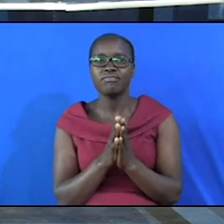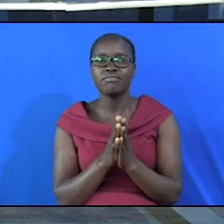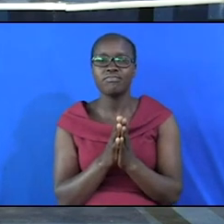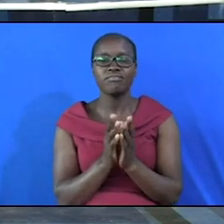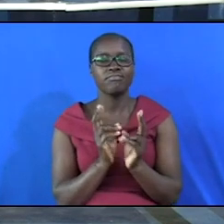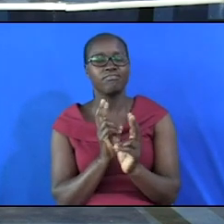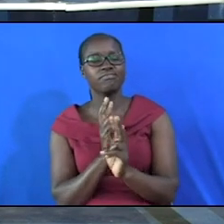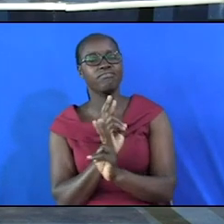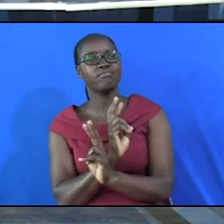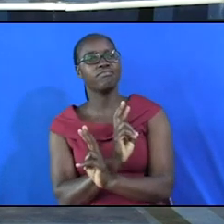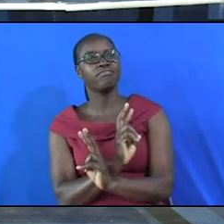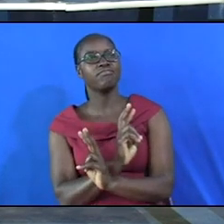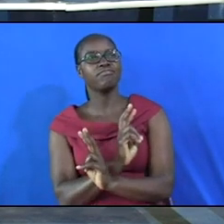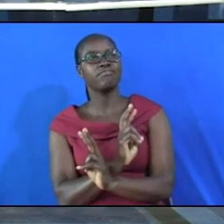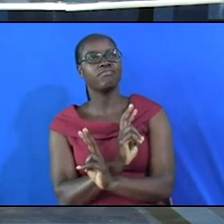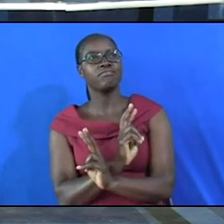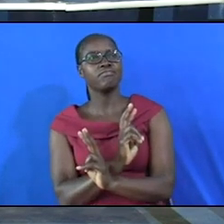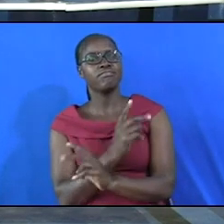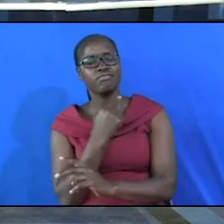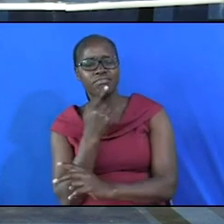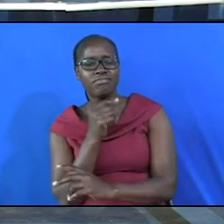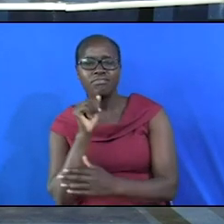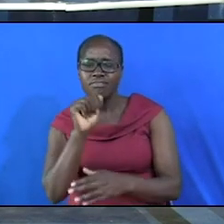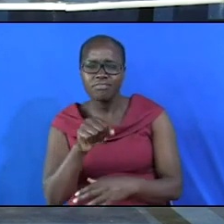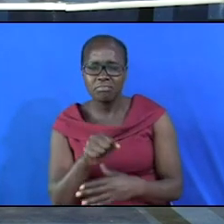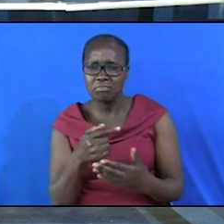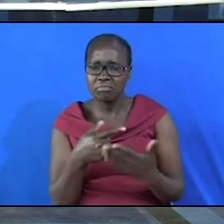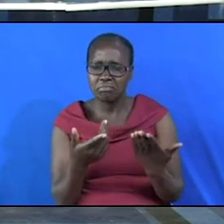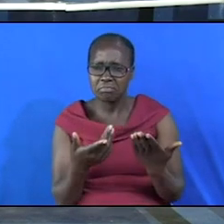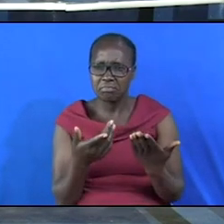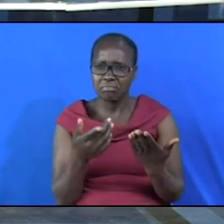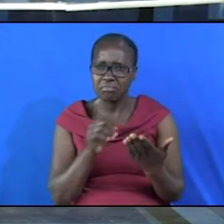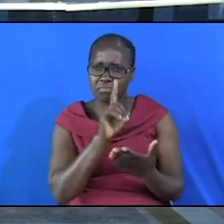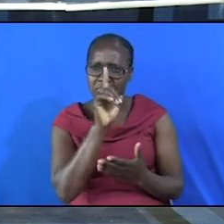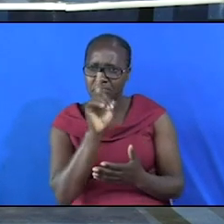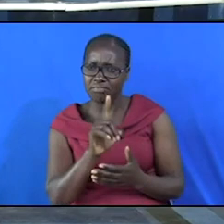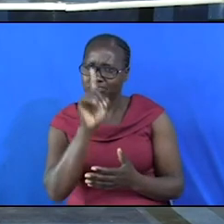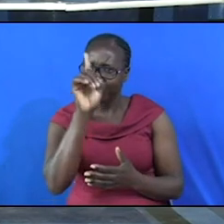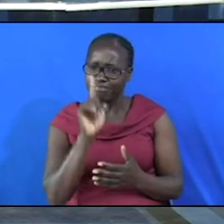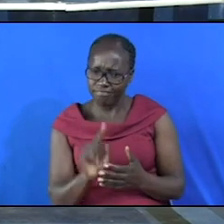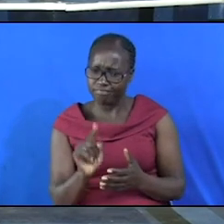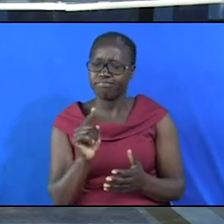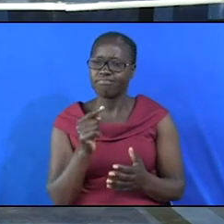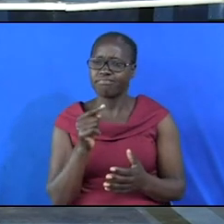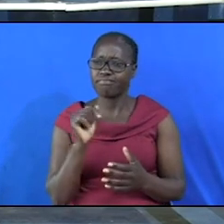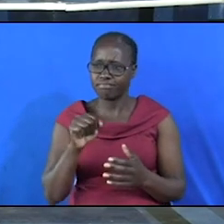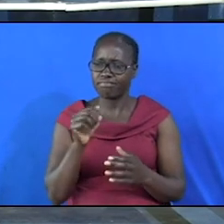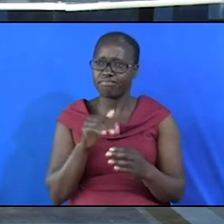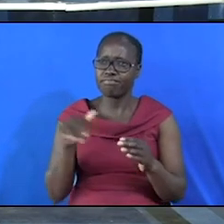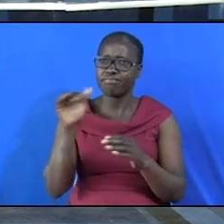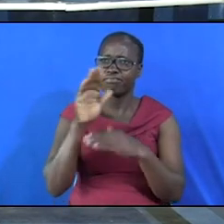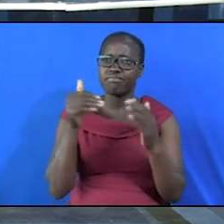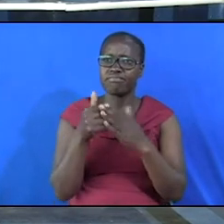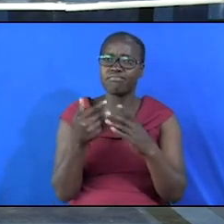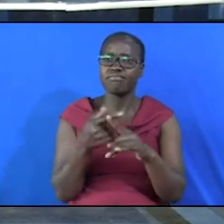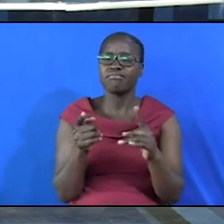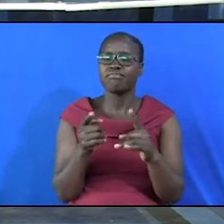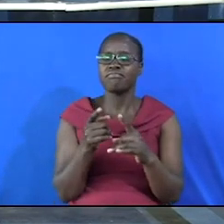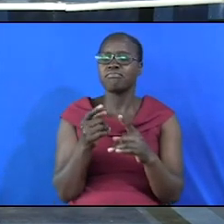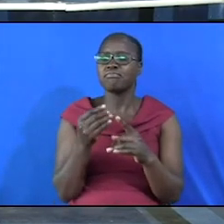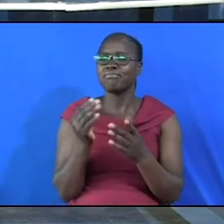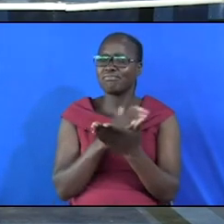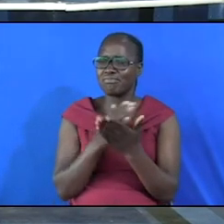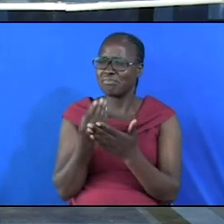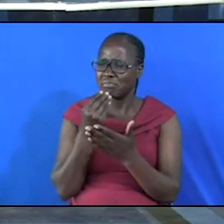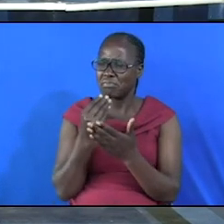wall, the house, and he will say, yes, wonderful, congratulations, man. And he will say, yes, I thank God you are here. But he will not give him